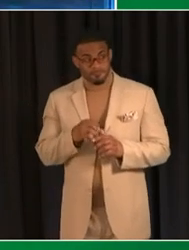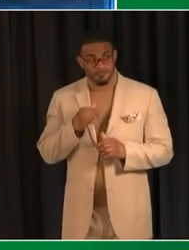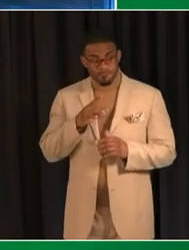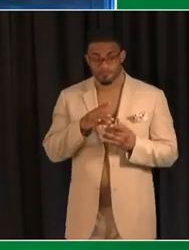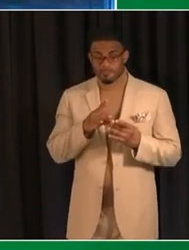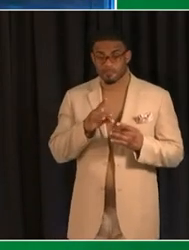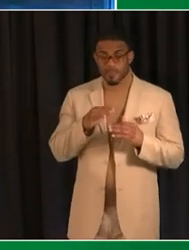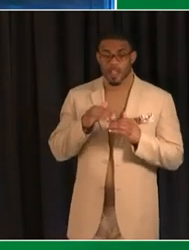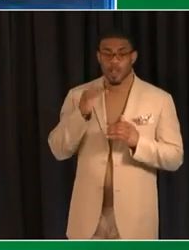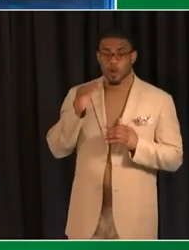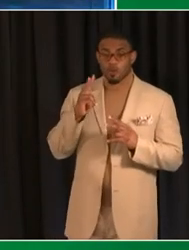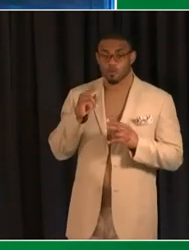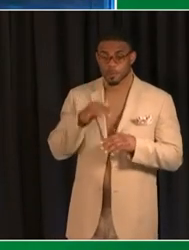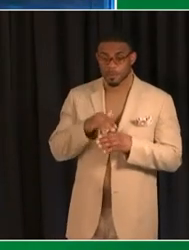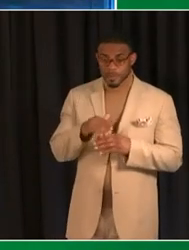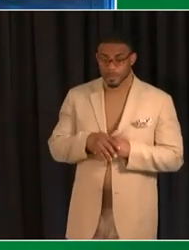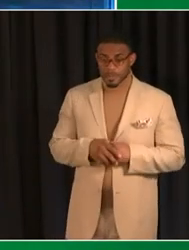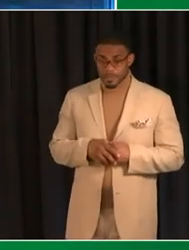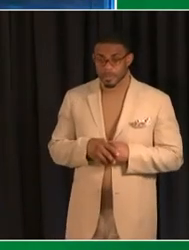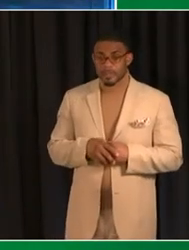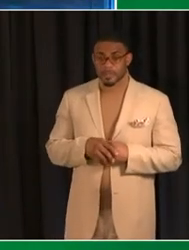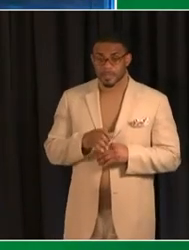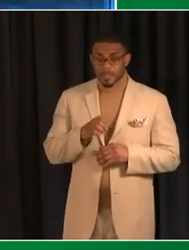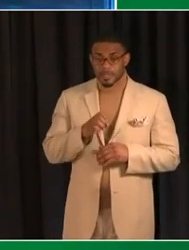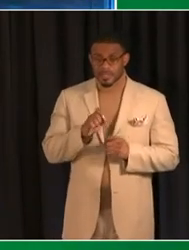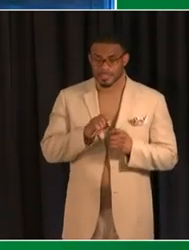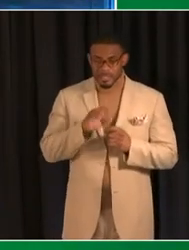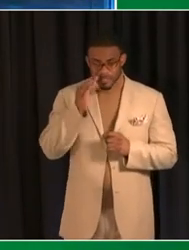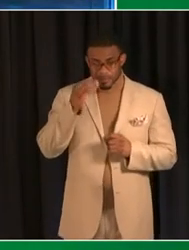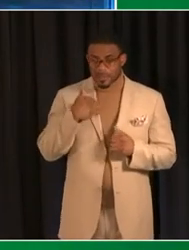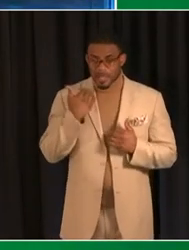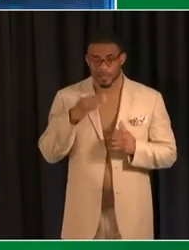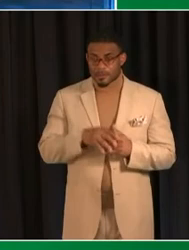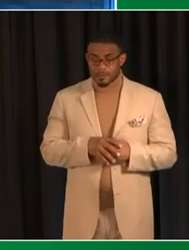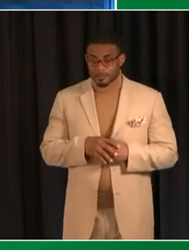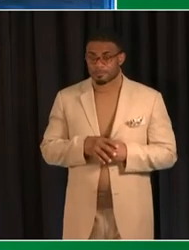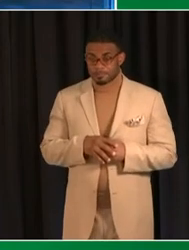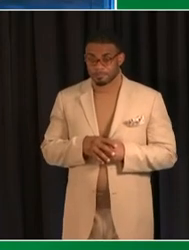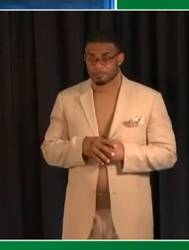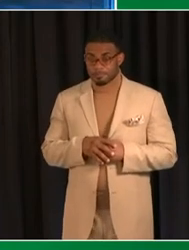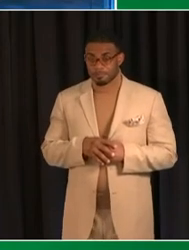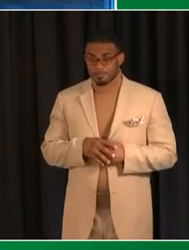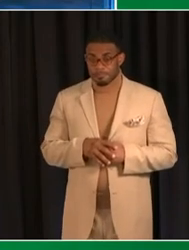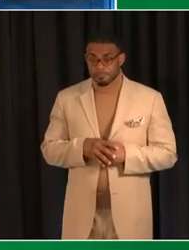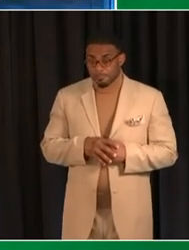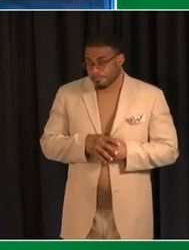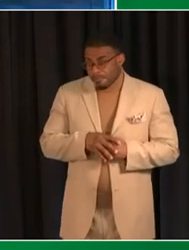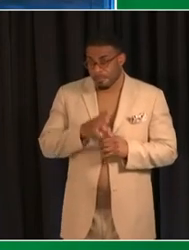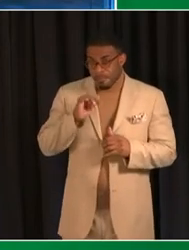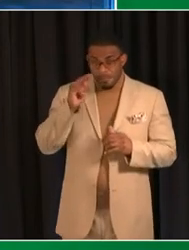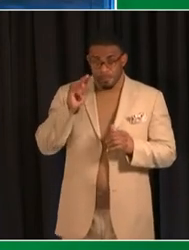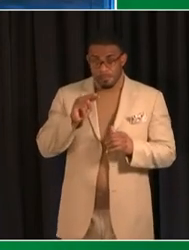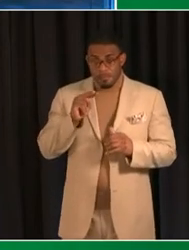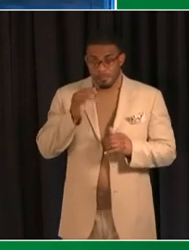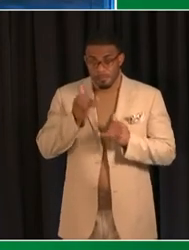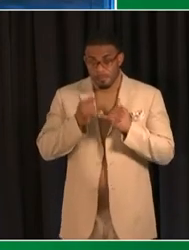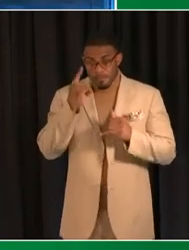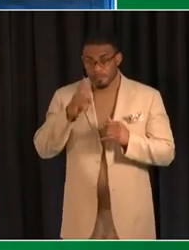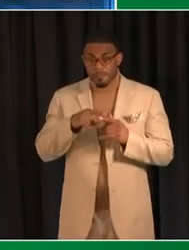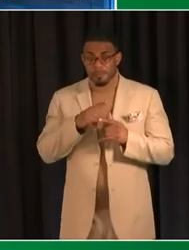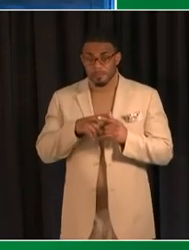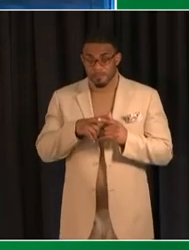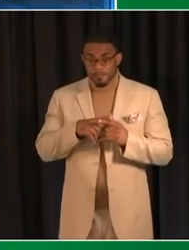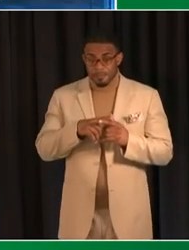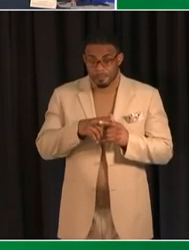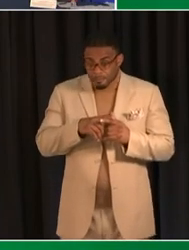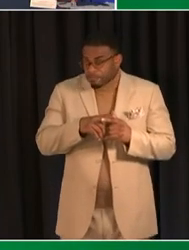I would say it's over 2 million. The exact number I don't know. All right, Leona, why don't you give us your final thought